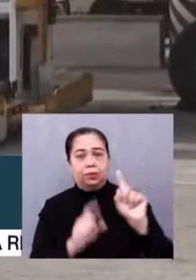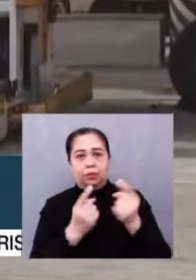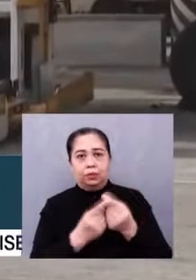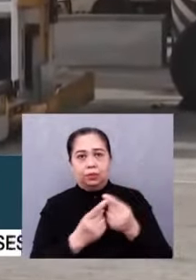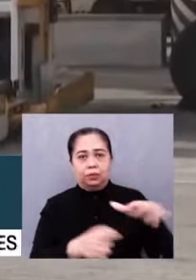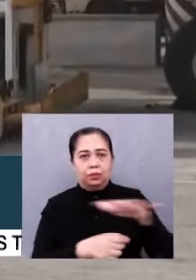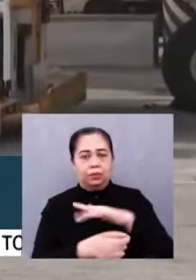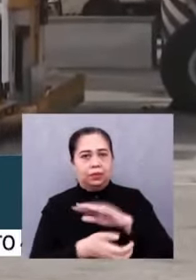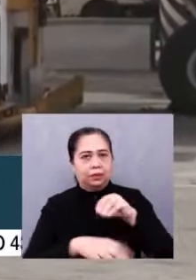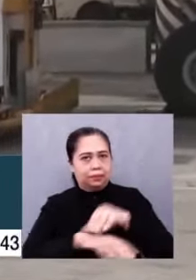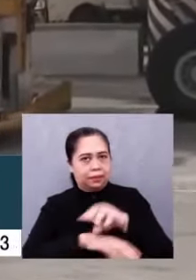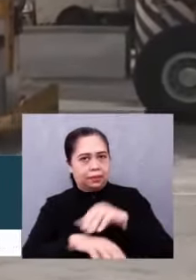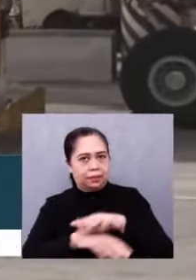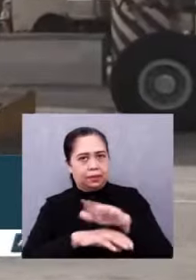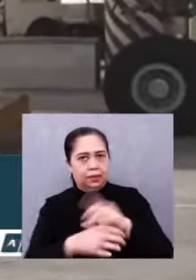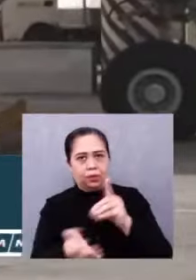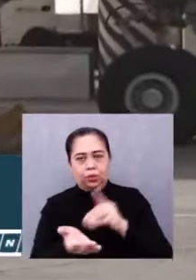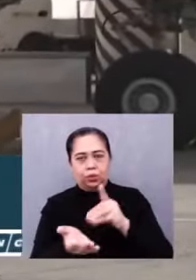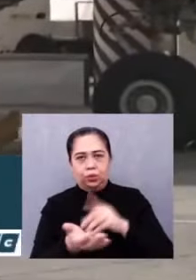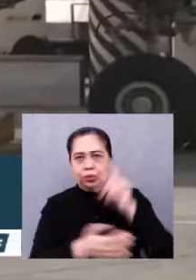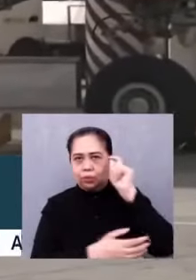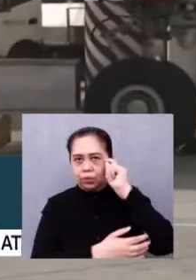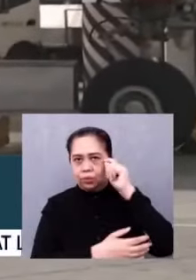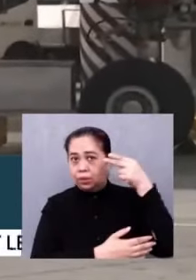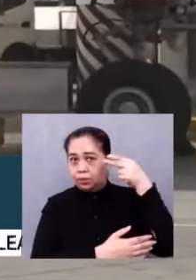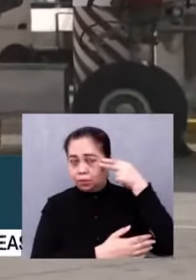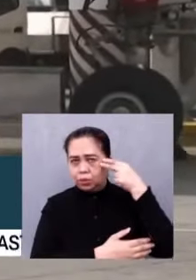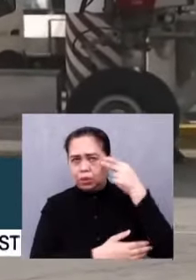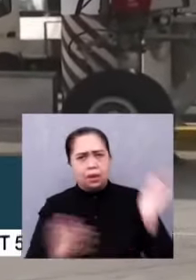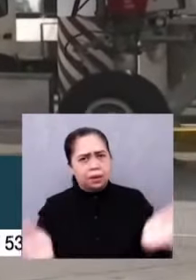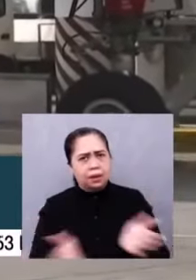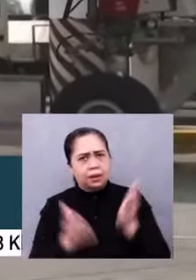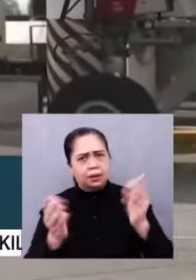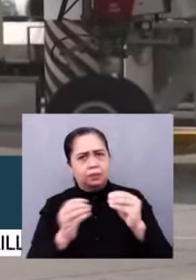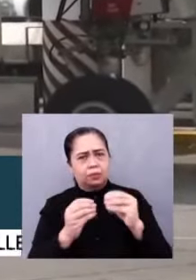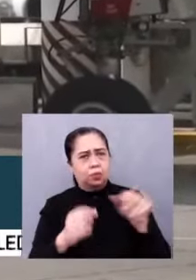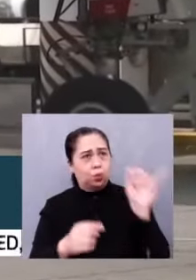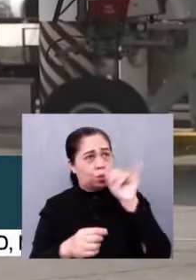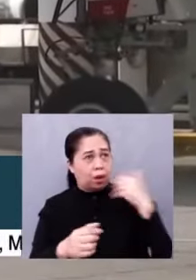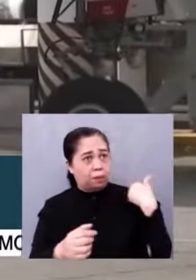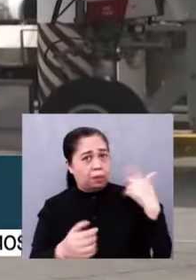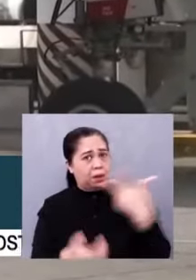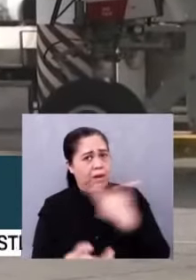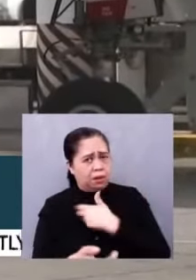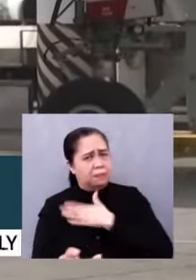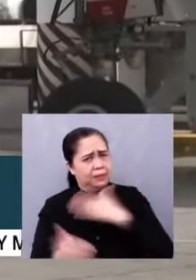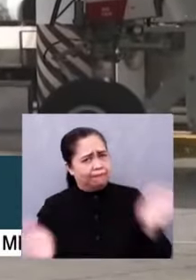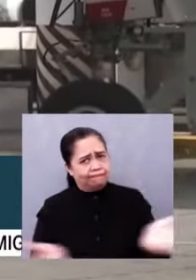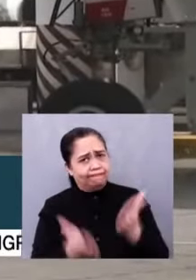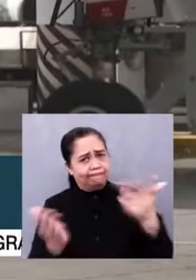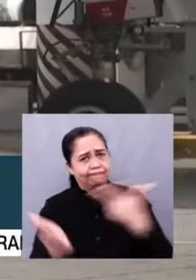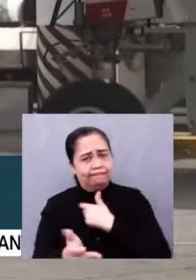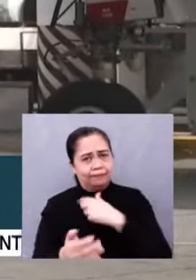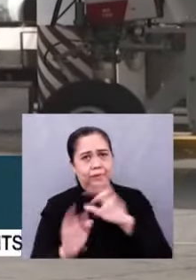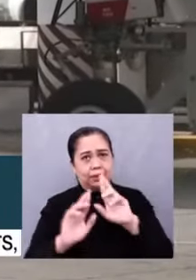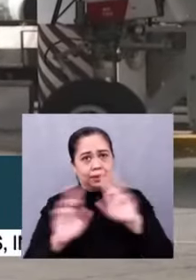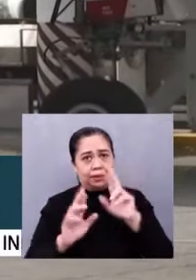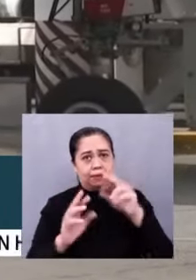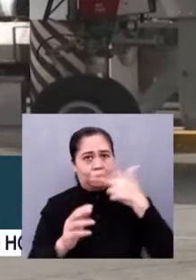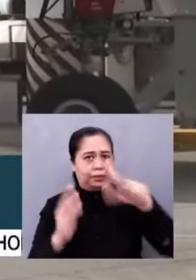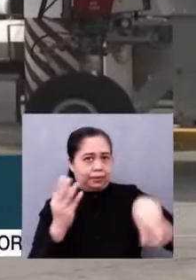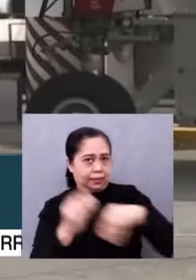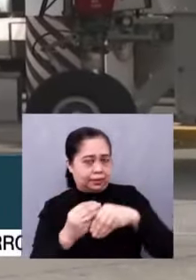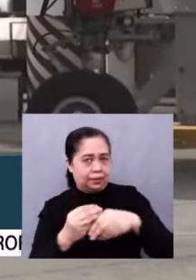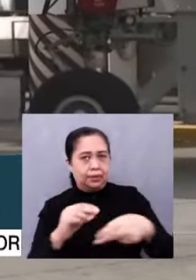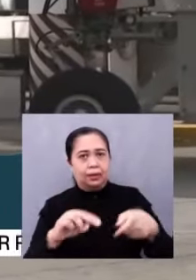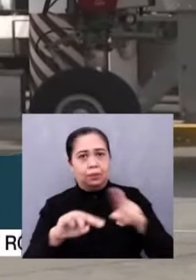Advisor Dr. Teodoro Herbosa urges unvaccinated Filipinos and those due for a booster or additional COVID